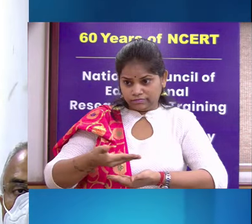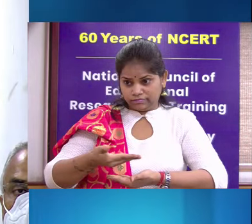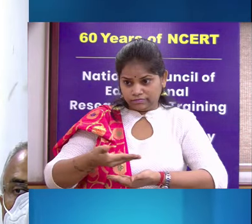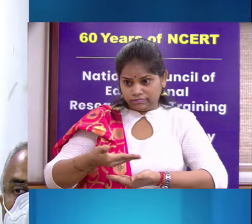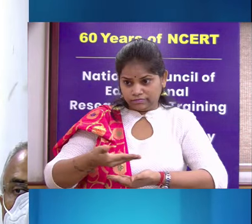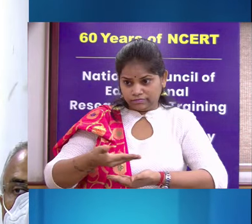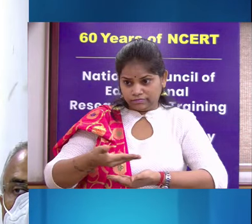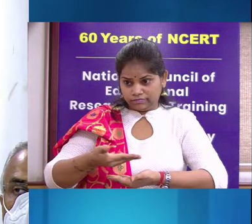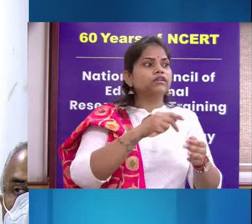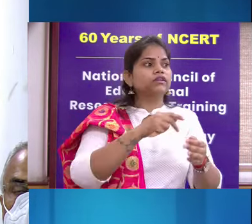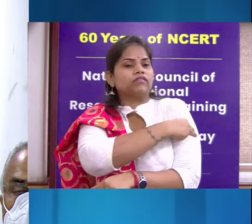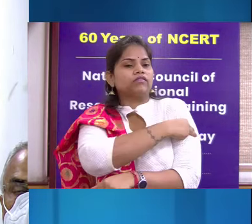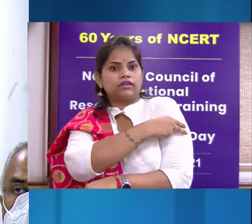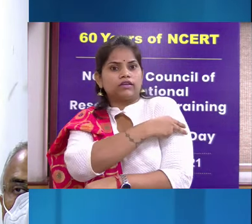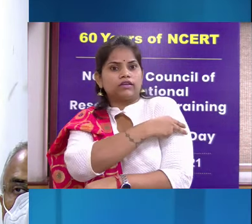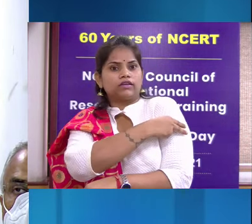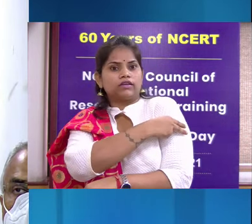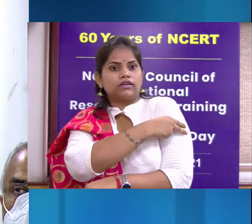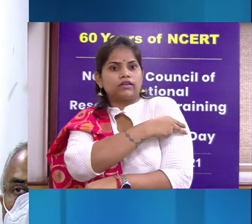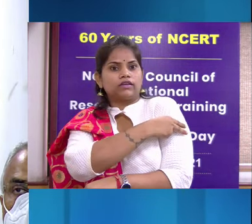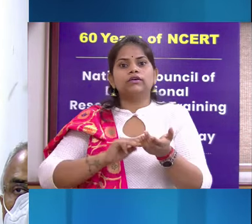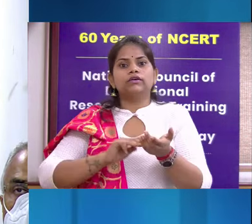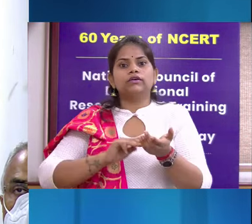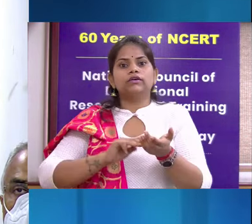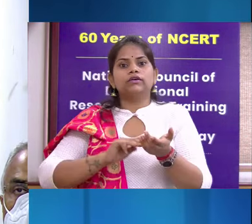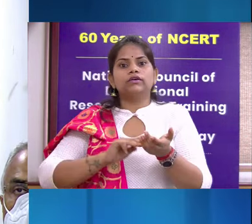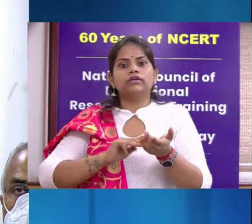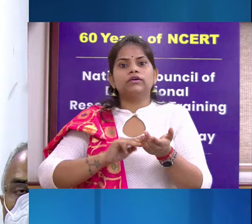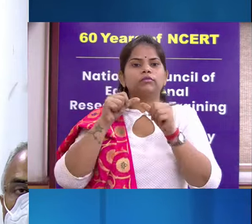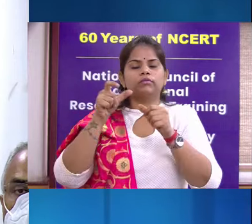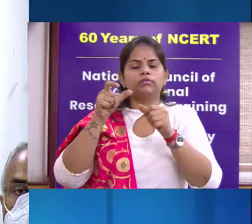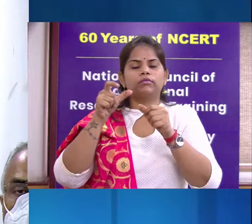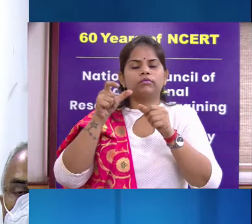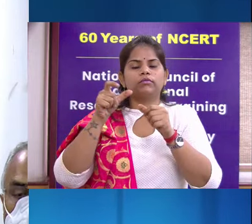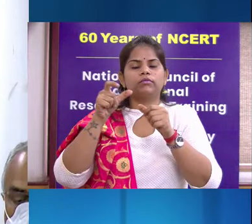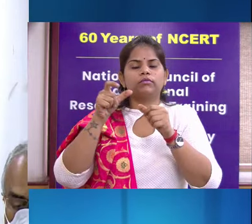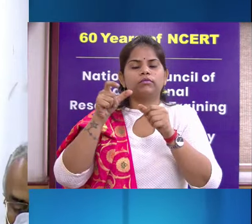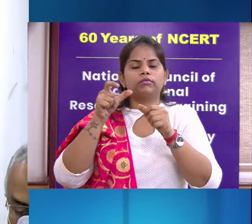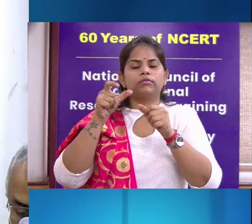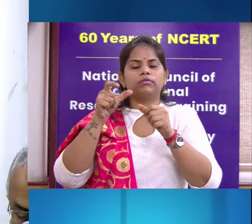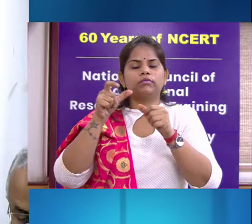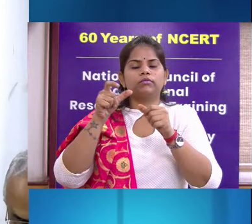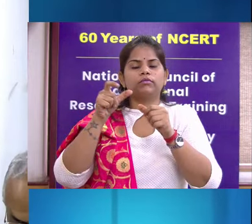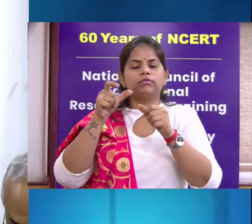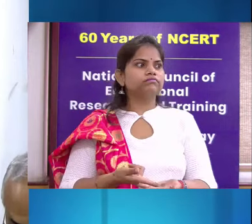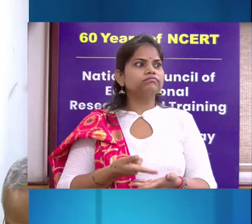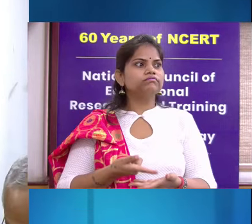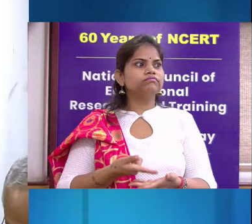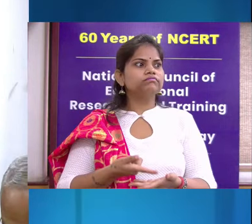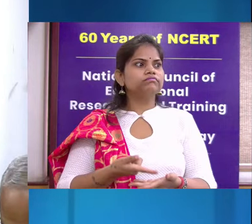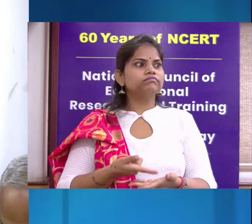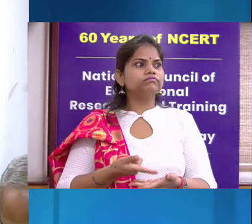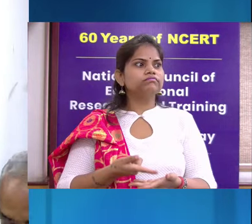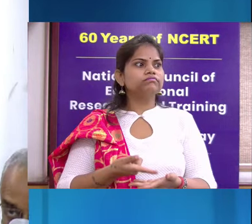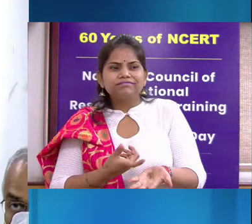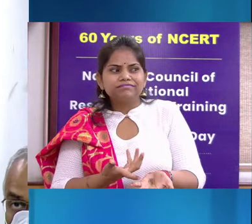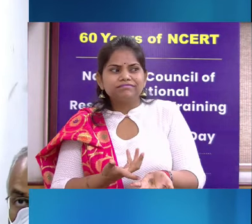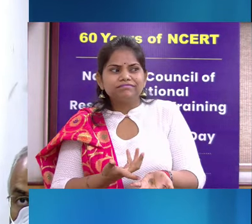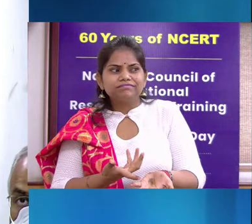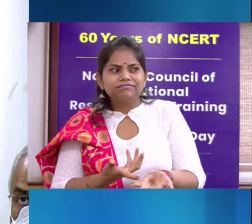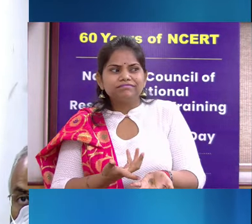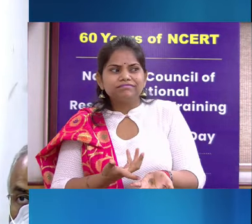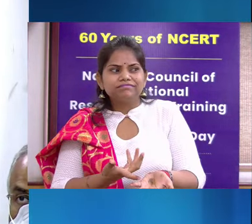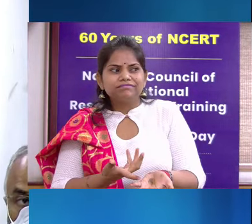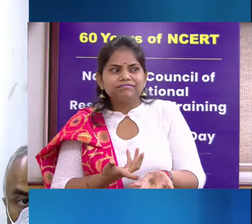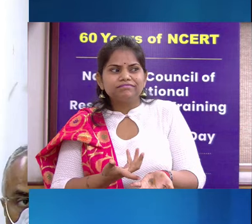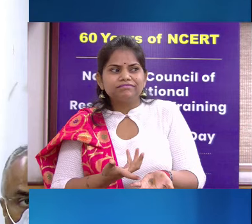and media people. It is an Indian tradition to light a lamp before commencing any auspicious event. With